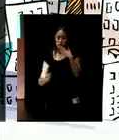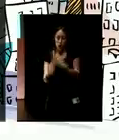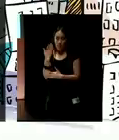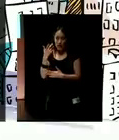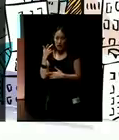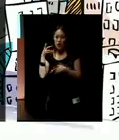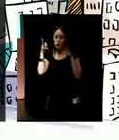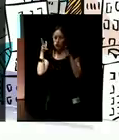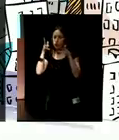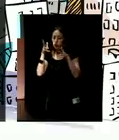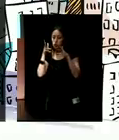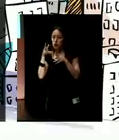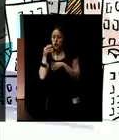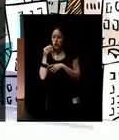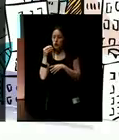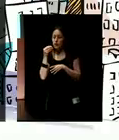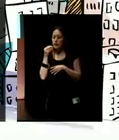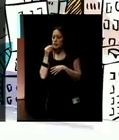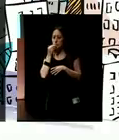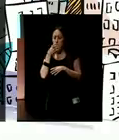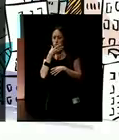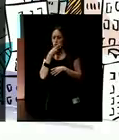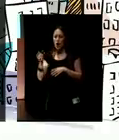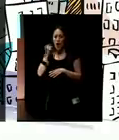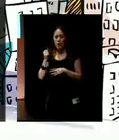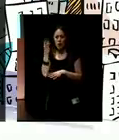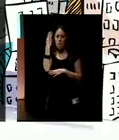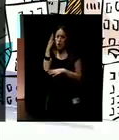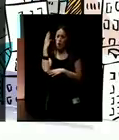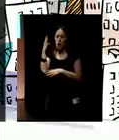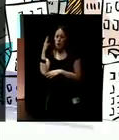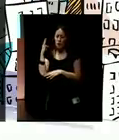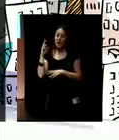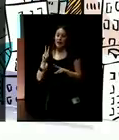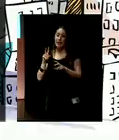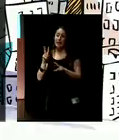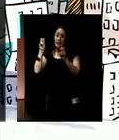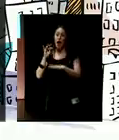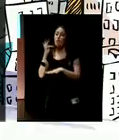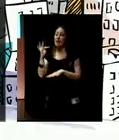presentation of the economic benefits of Tourists for All. Thank you again.